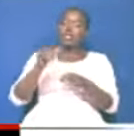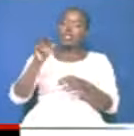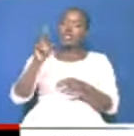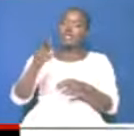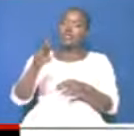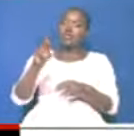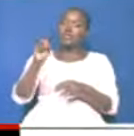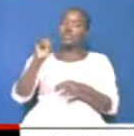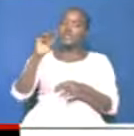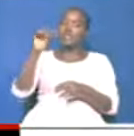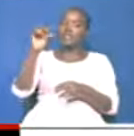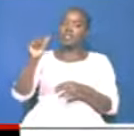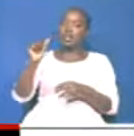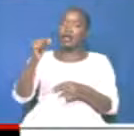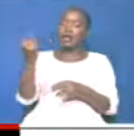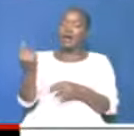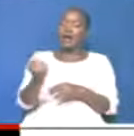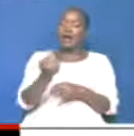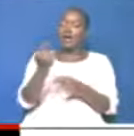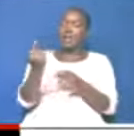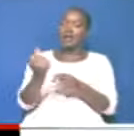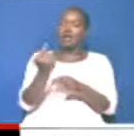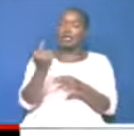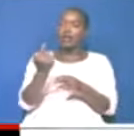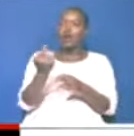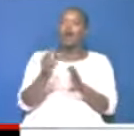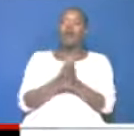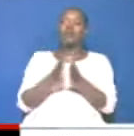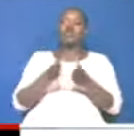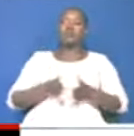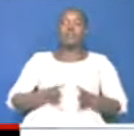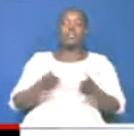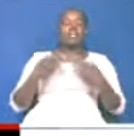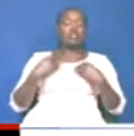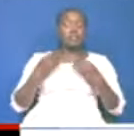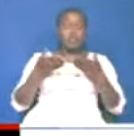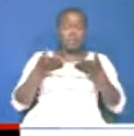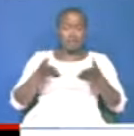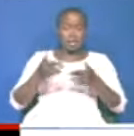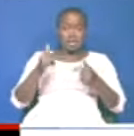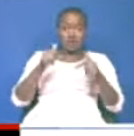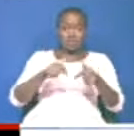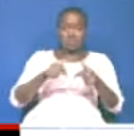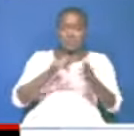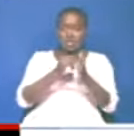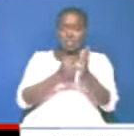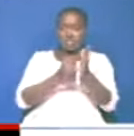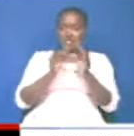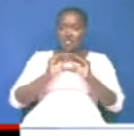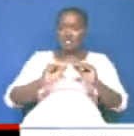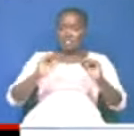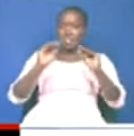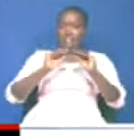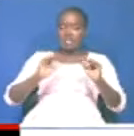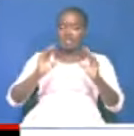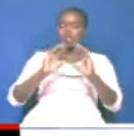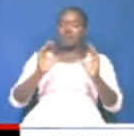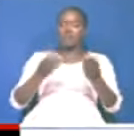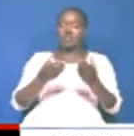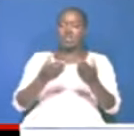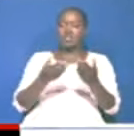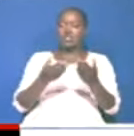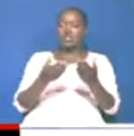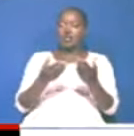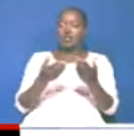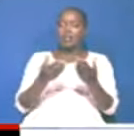awareness among the learners on reproductive health. So we are here today to just sensitize the community together with Bethel,